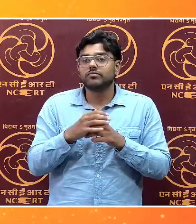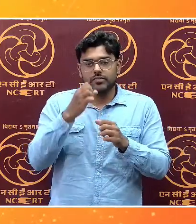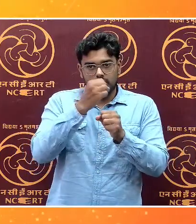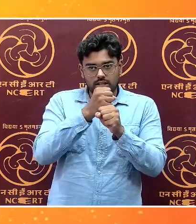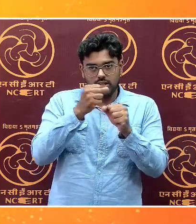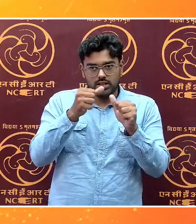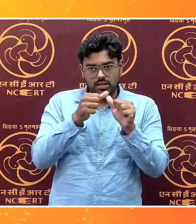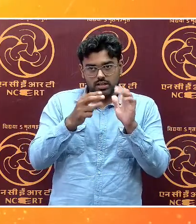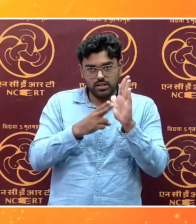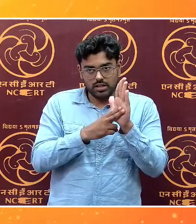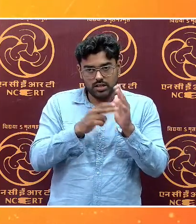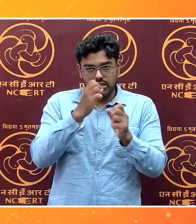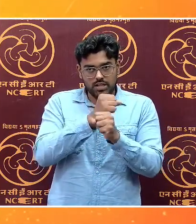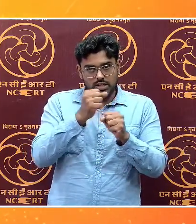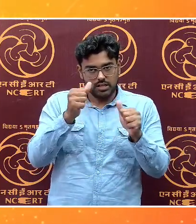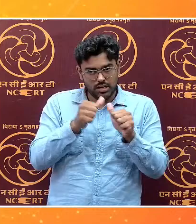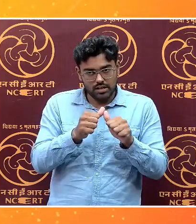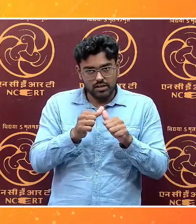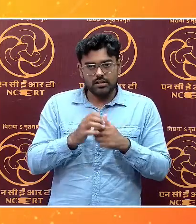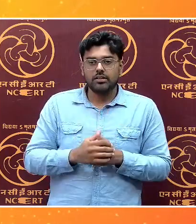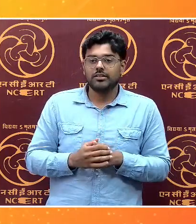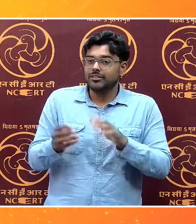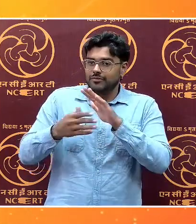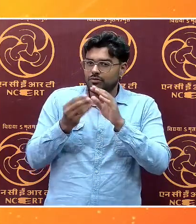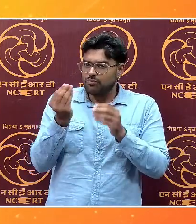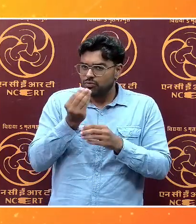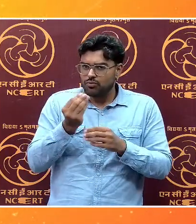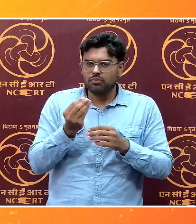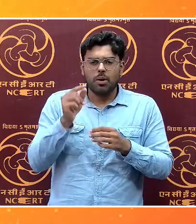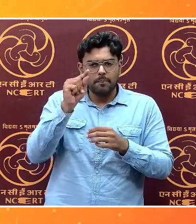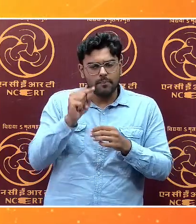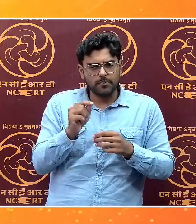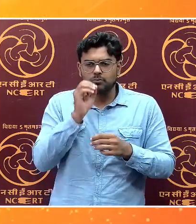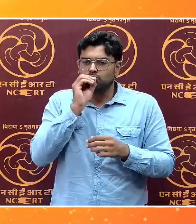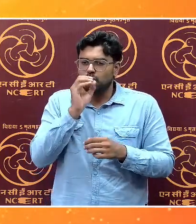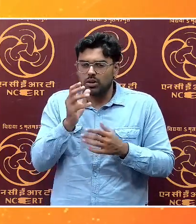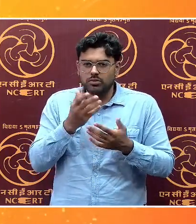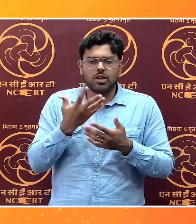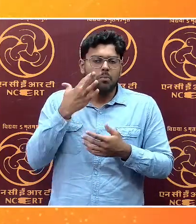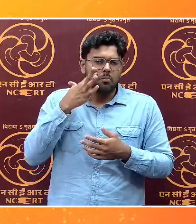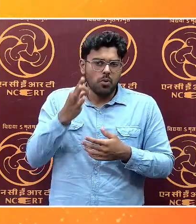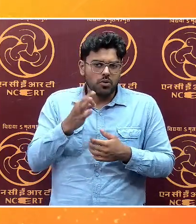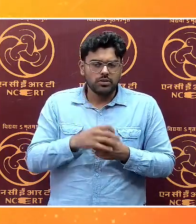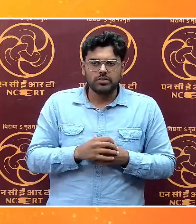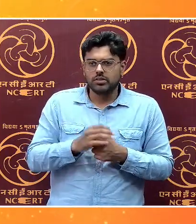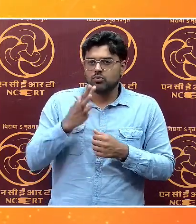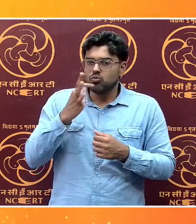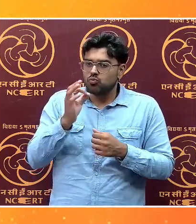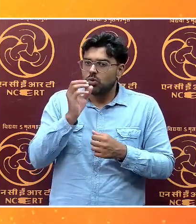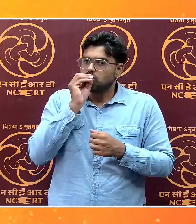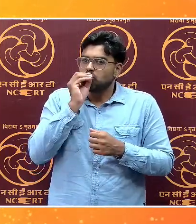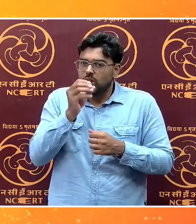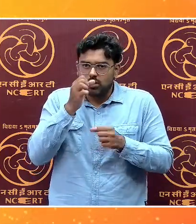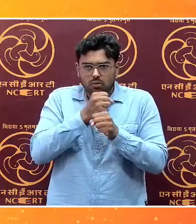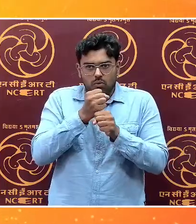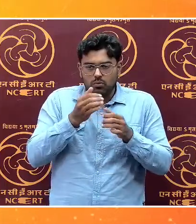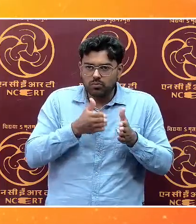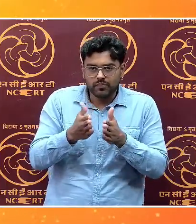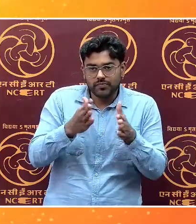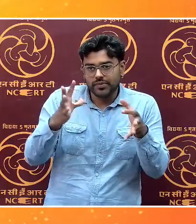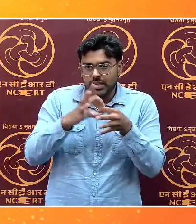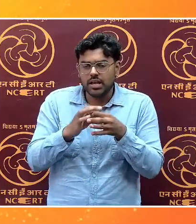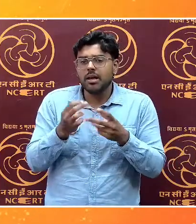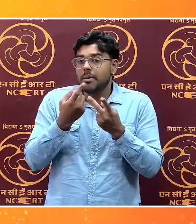to know the journey of Godavari. So these are the important facts about Godavari River. But